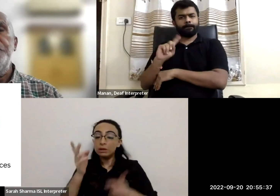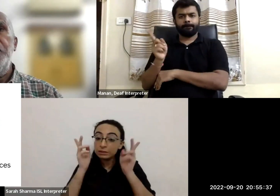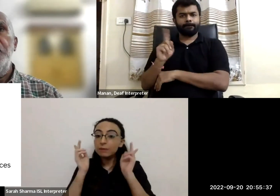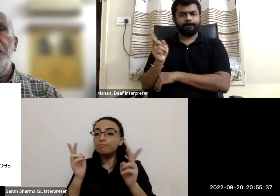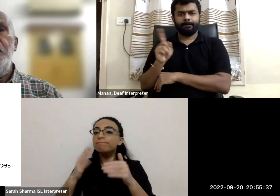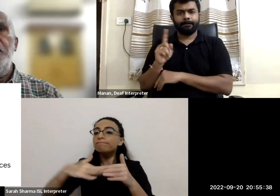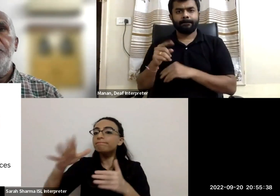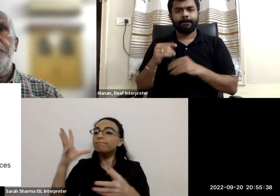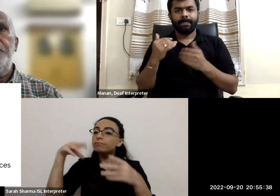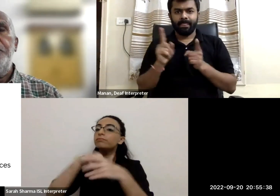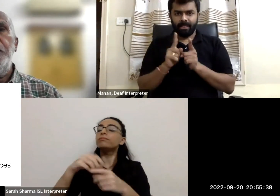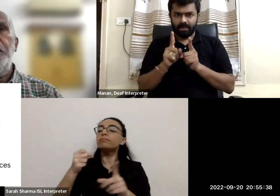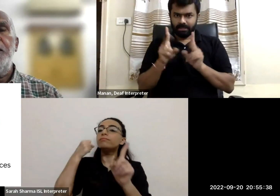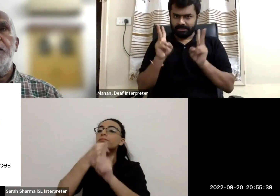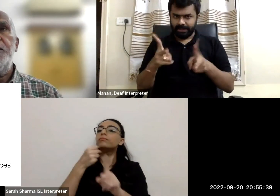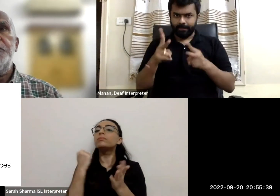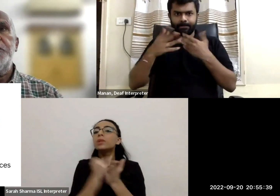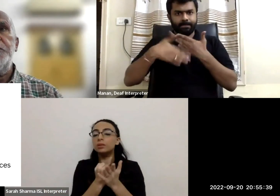forgotten.